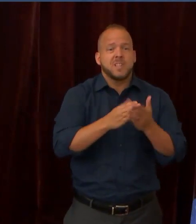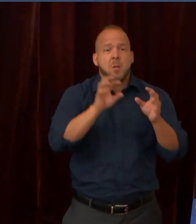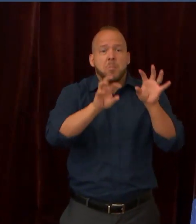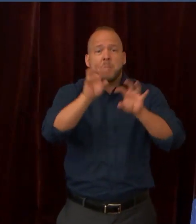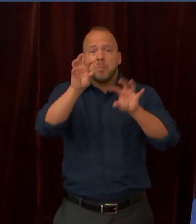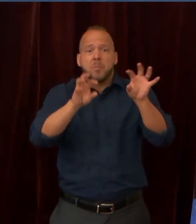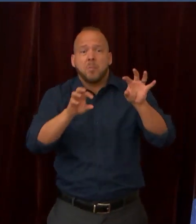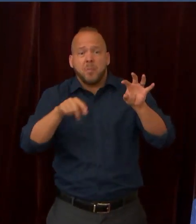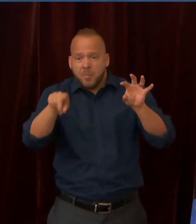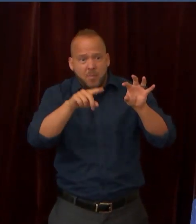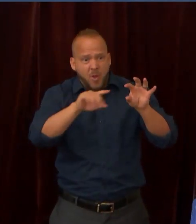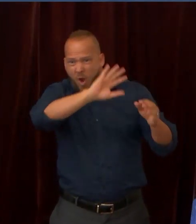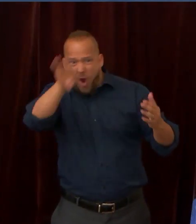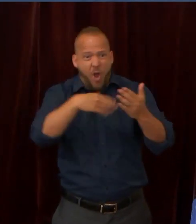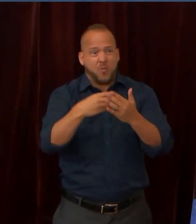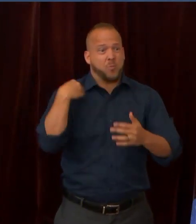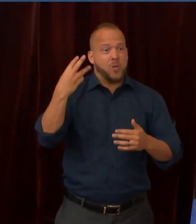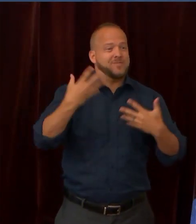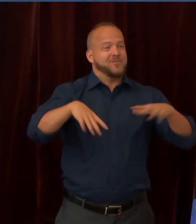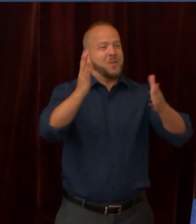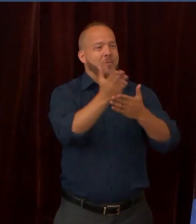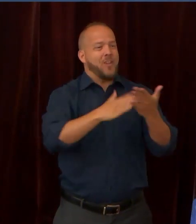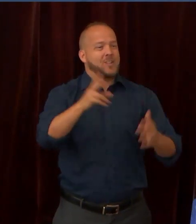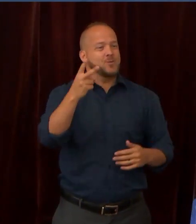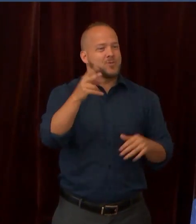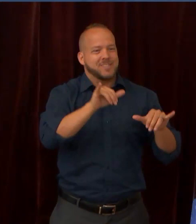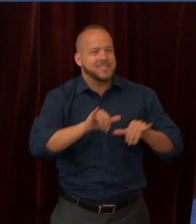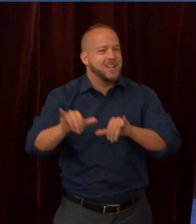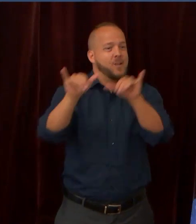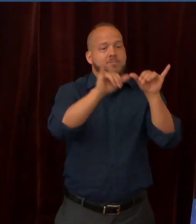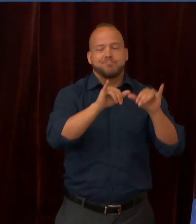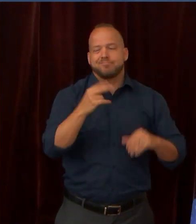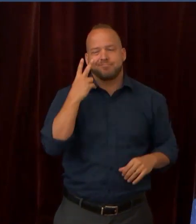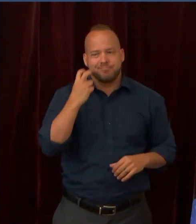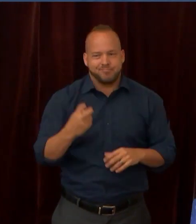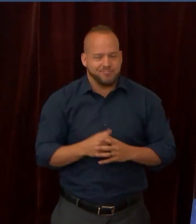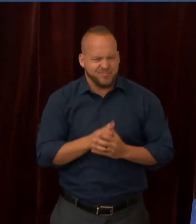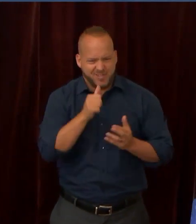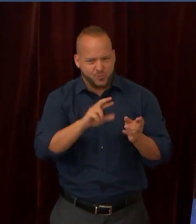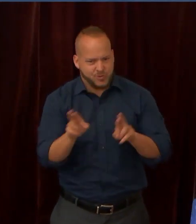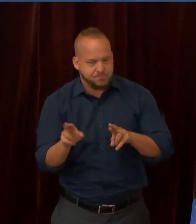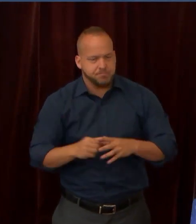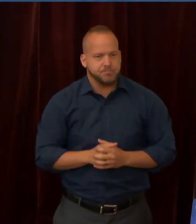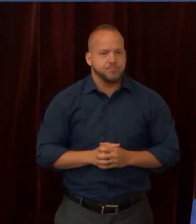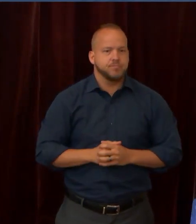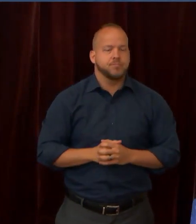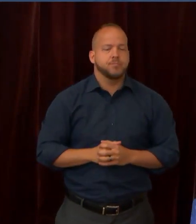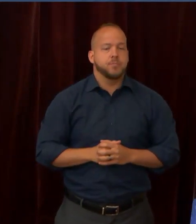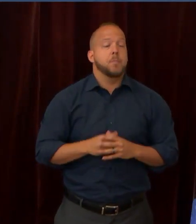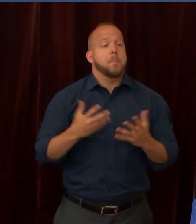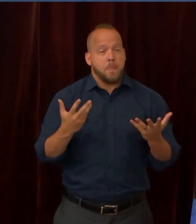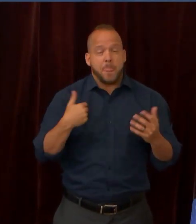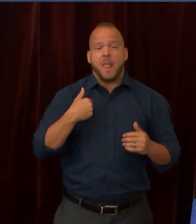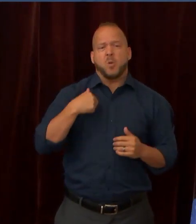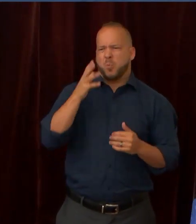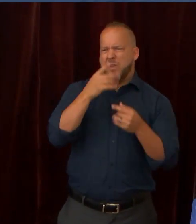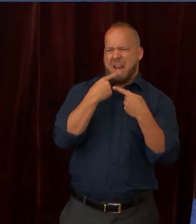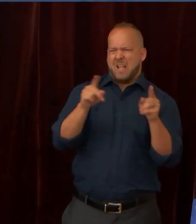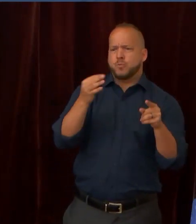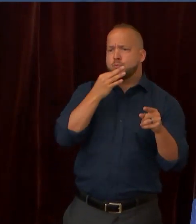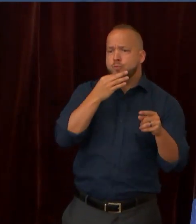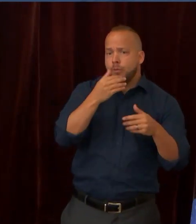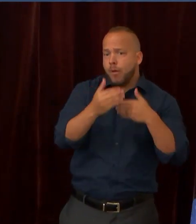We'll have more to say about this in the next few days. We know we've made tremendous progress in our state. We've remained